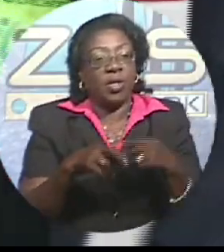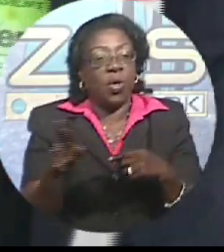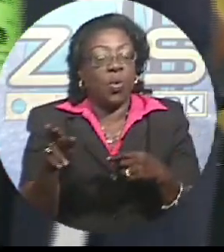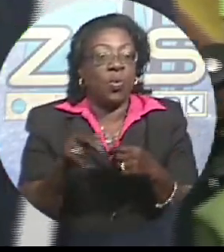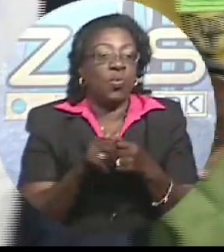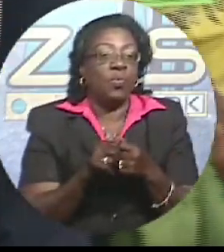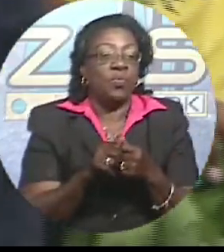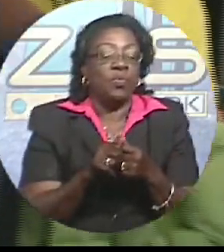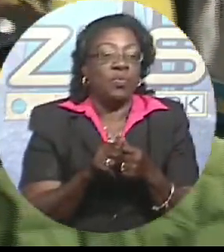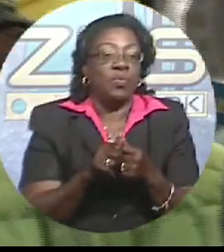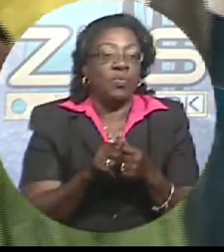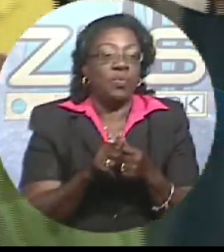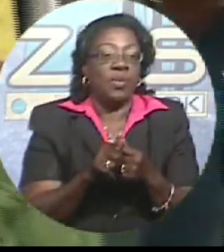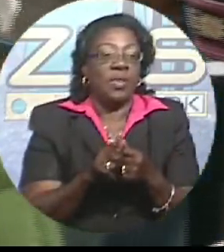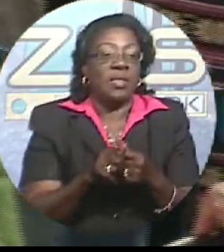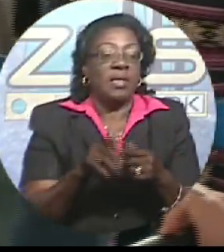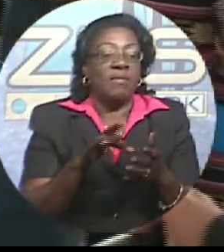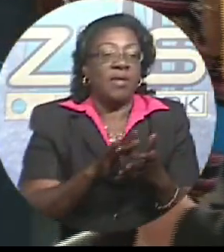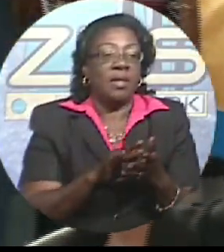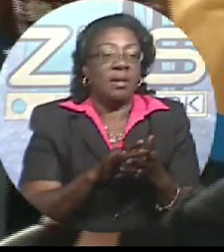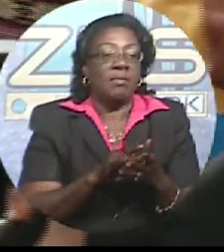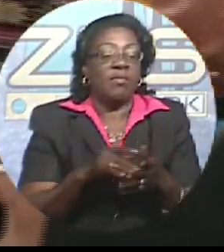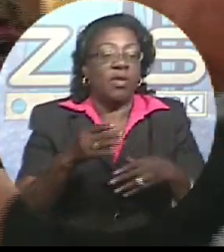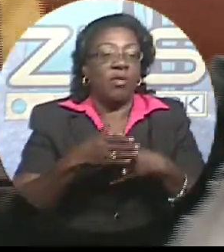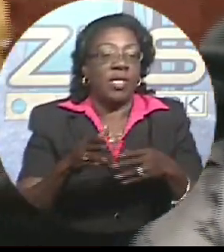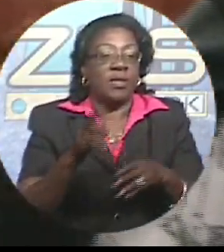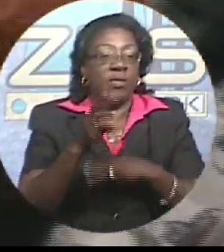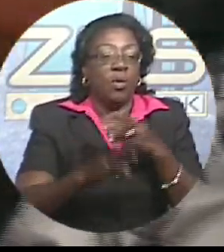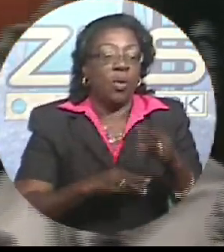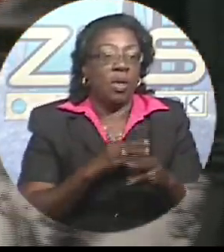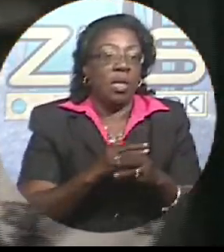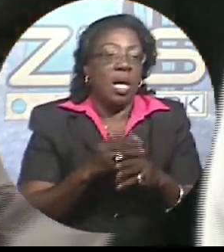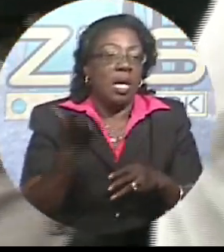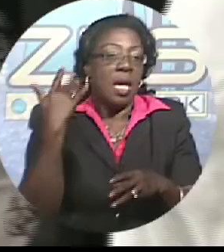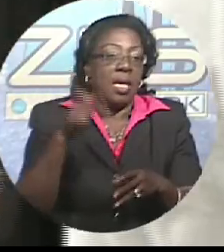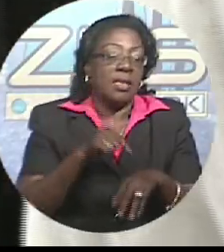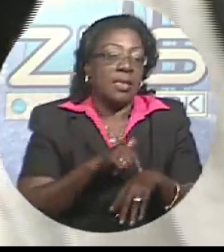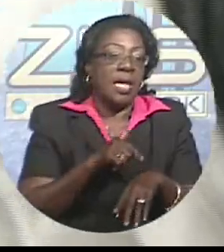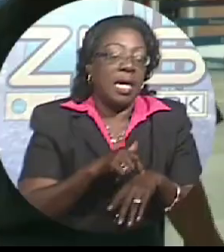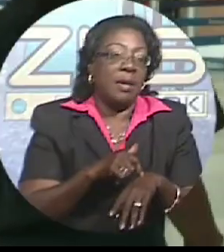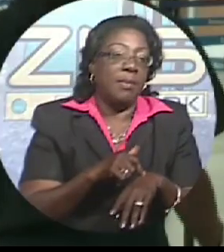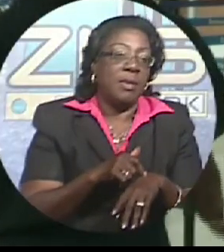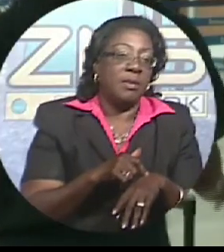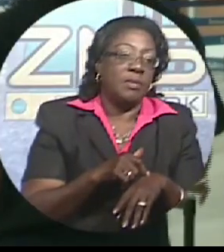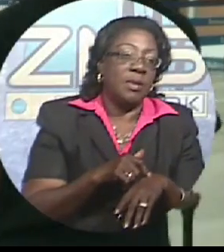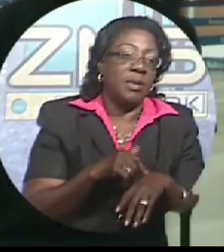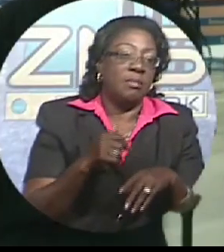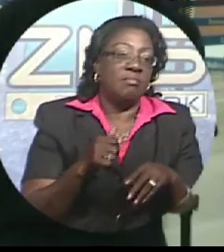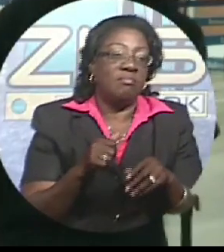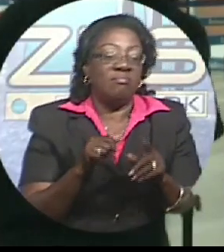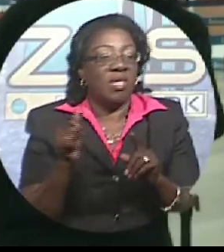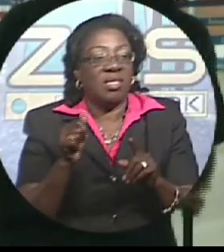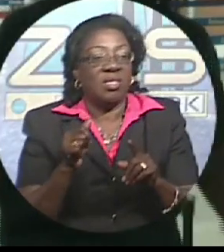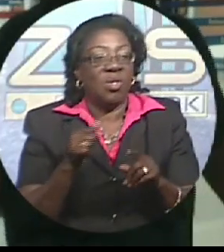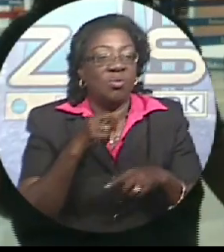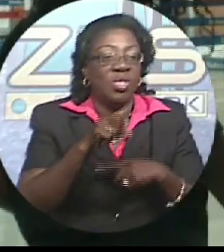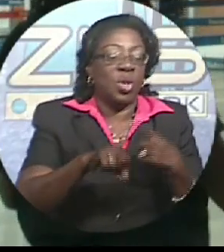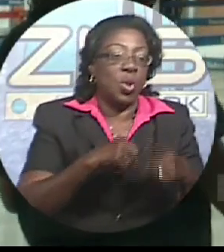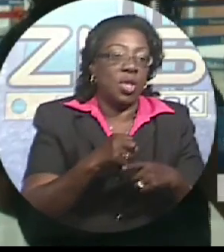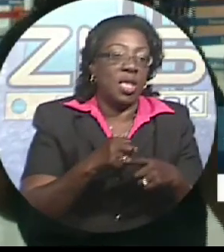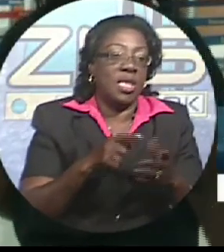owes her newfound confidence to the lessons learned in YEP. Last year I was very antisocial, and this year, because I,